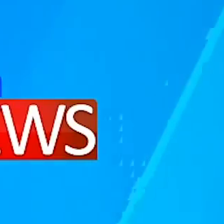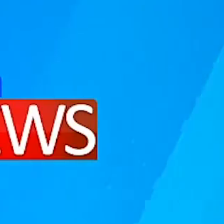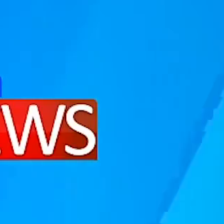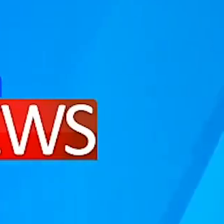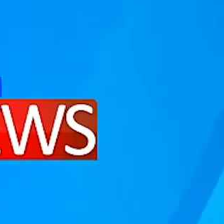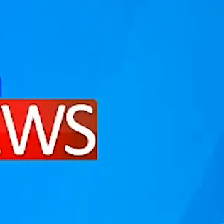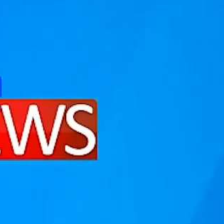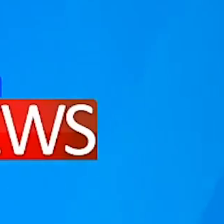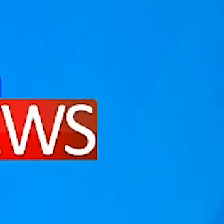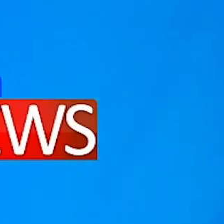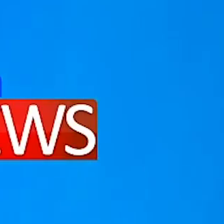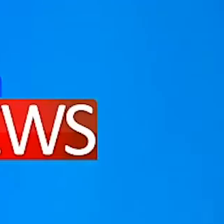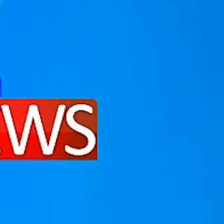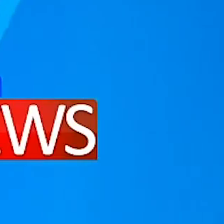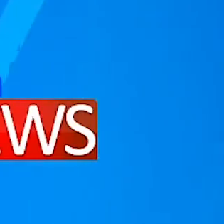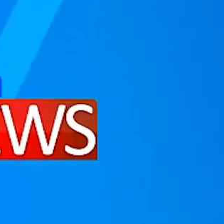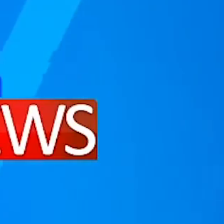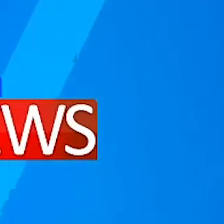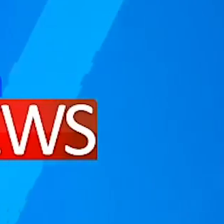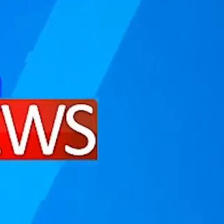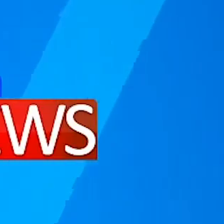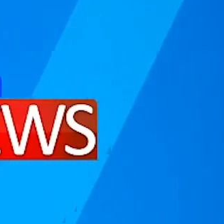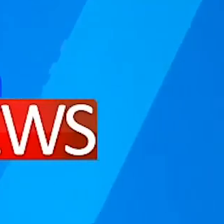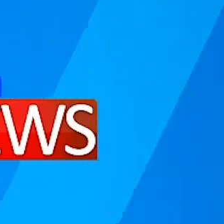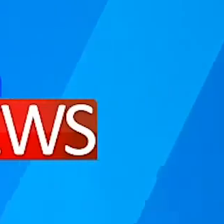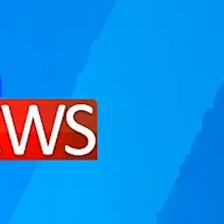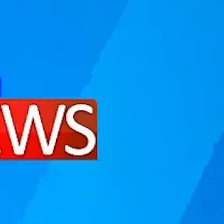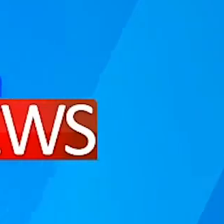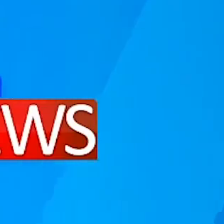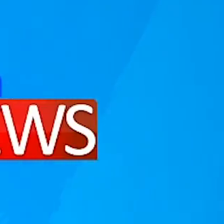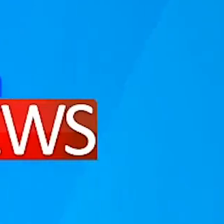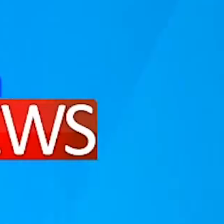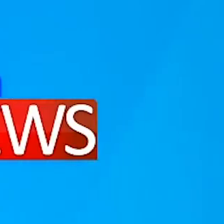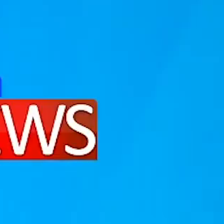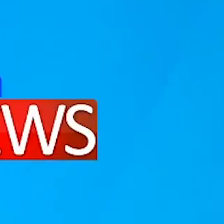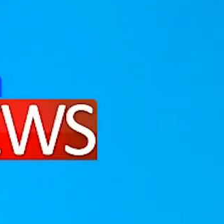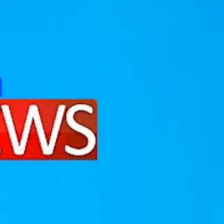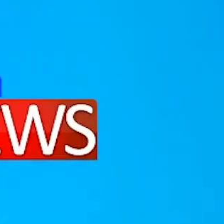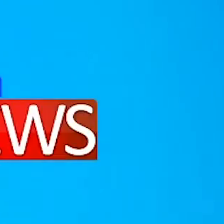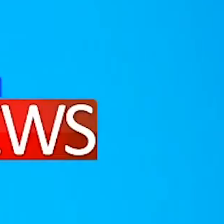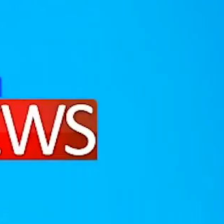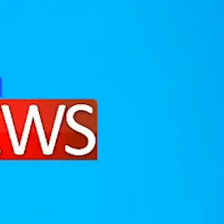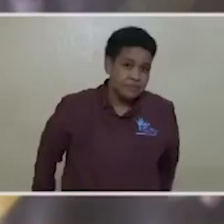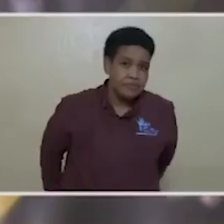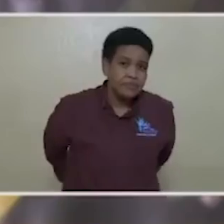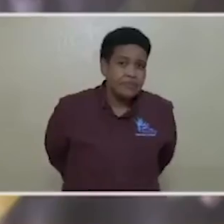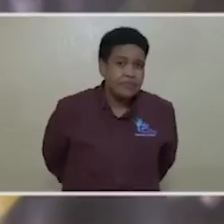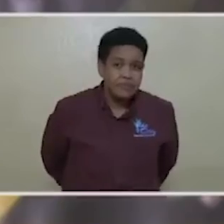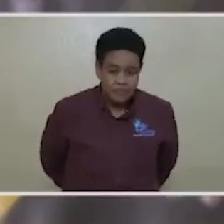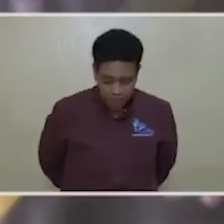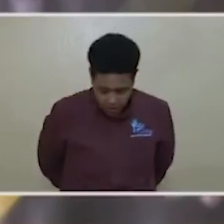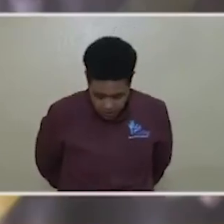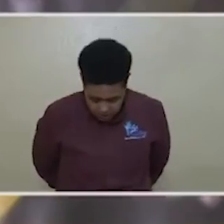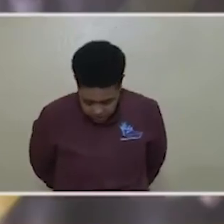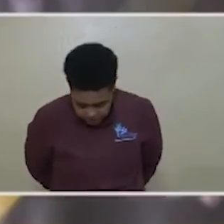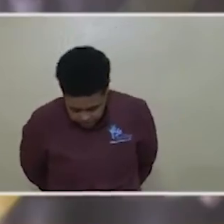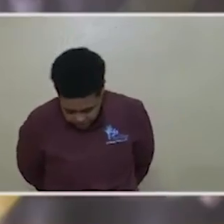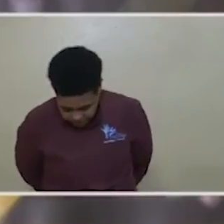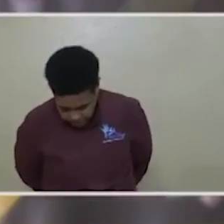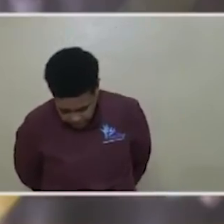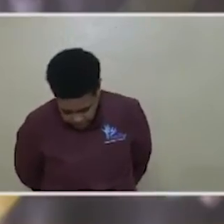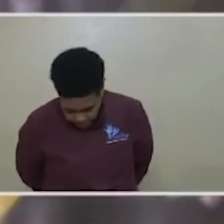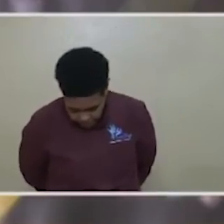of the COVID-19 pandemic. He was speaking at the program's recent launch at the office of the Prime Minister. Now, underpinning the social